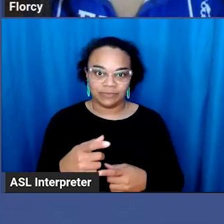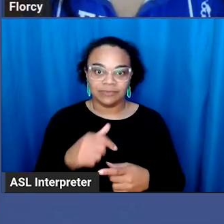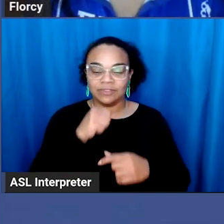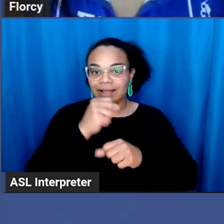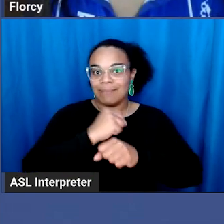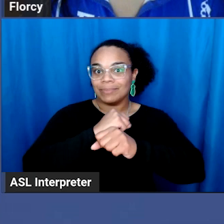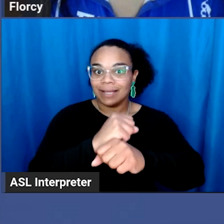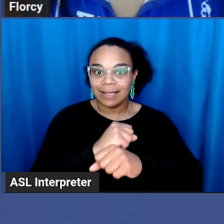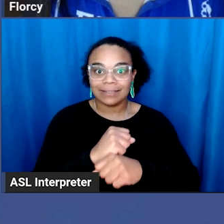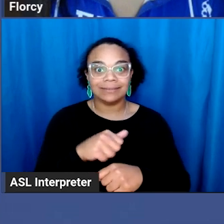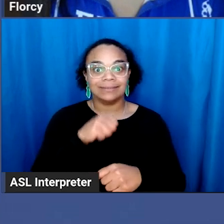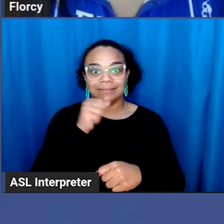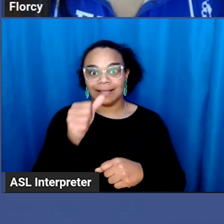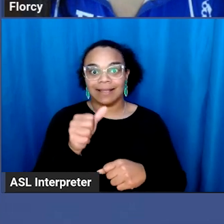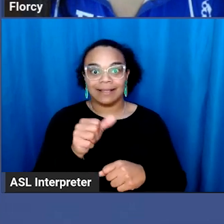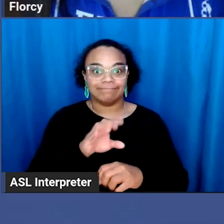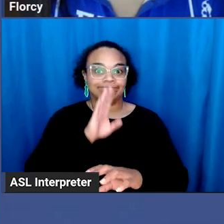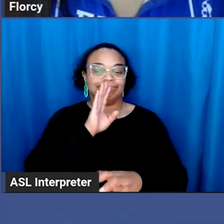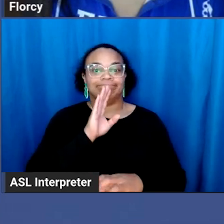possible.